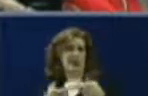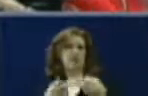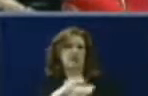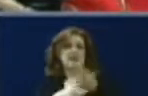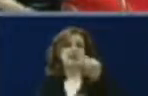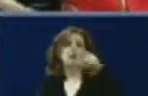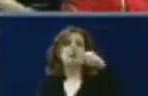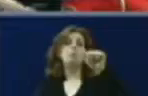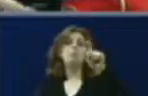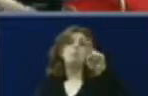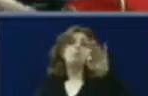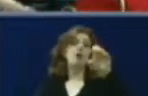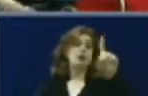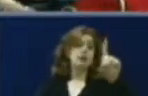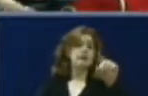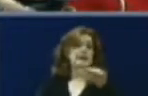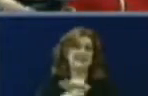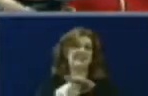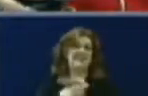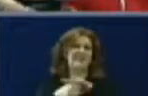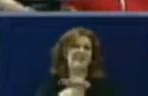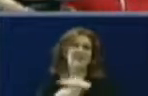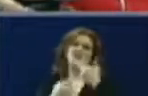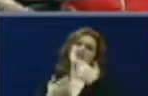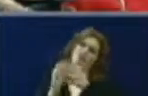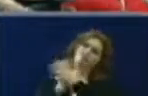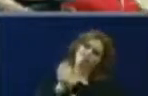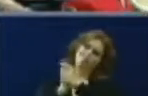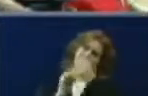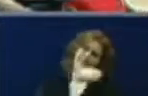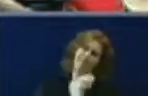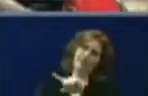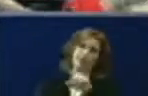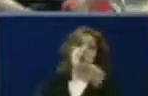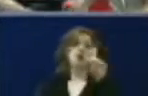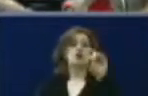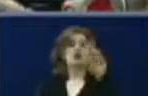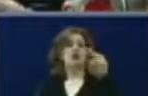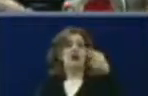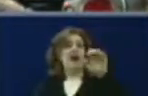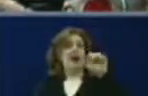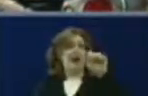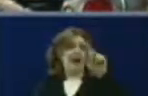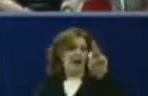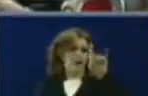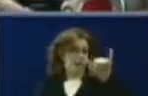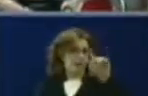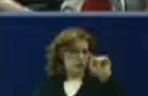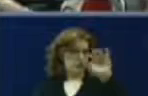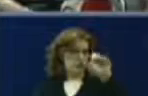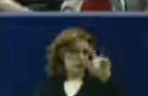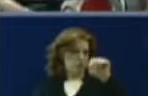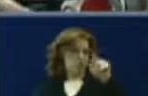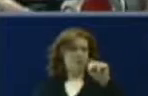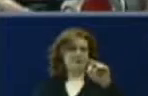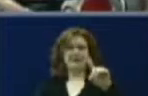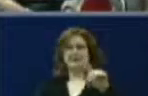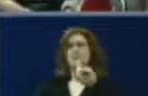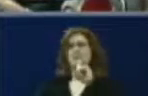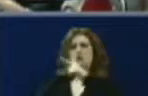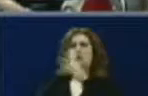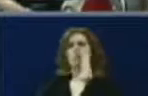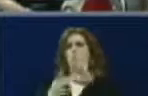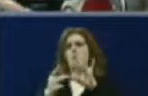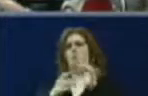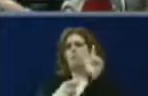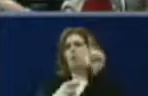Parkland neighborhood, so congratulations to them. Dr. Ivory Tolson was here, and I'm sure Dr. Wilner will speak about that, but I